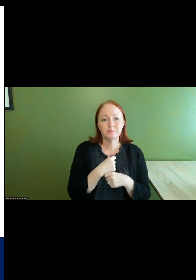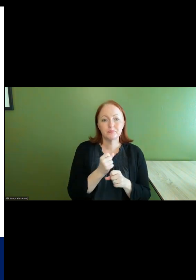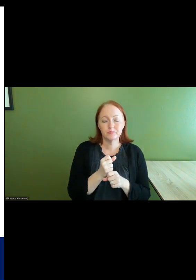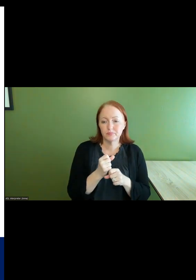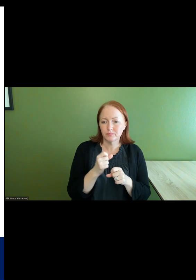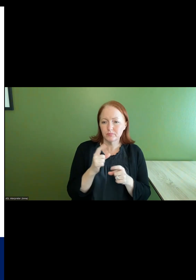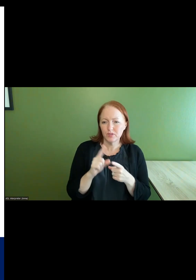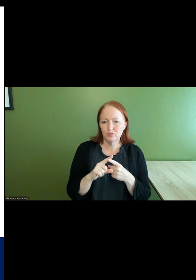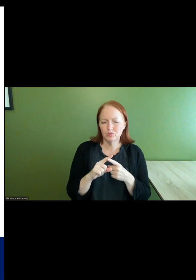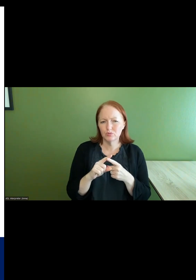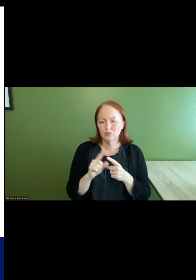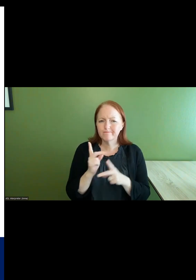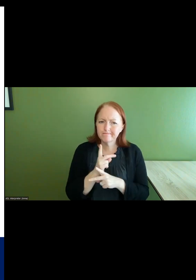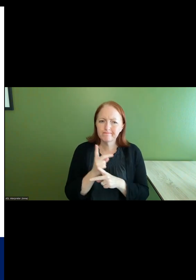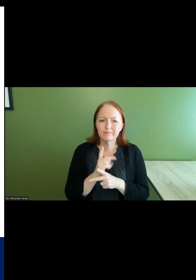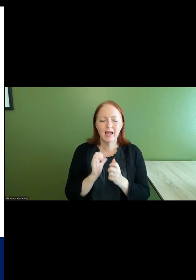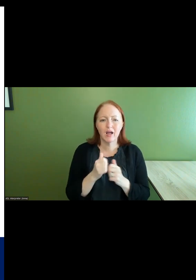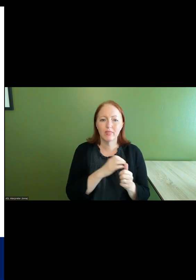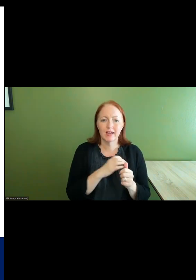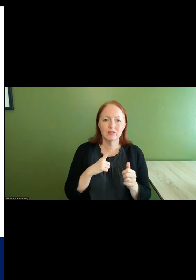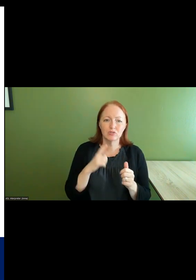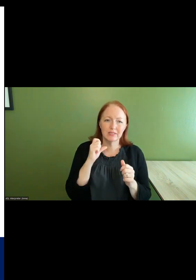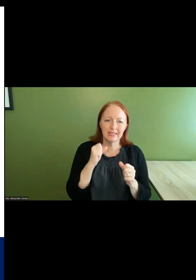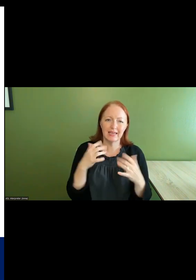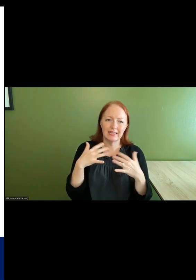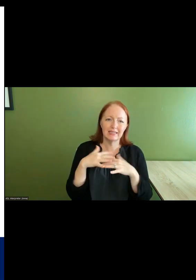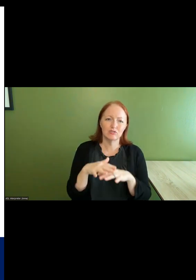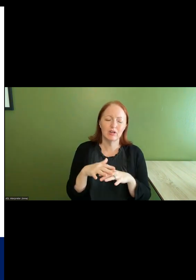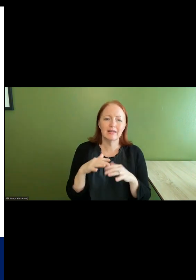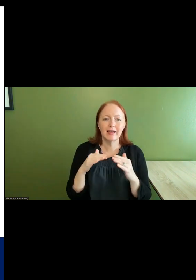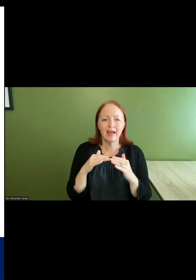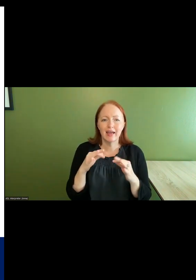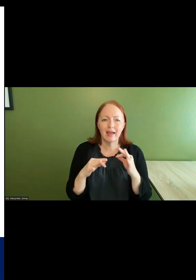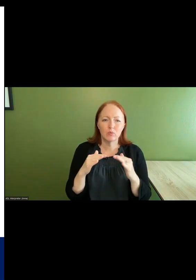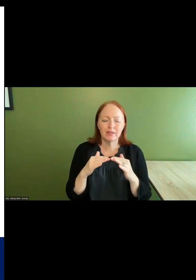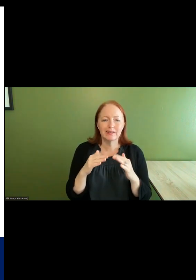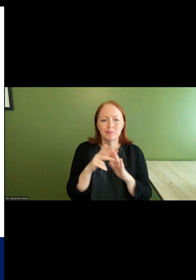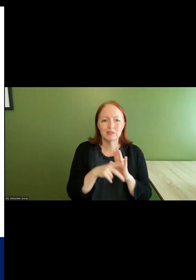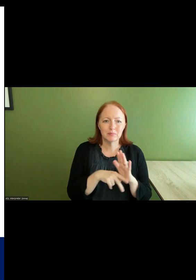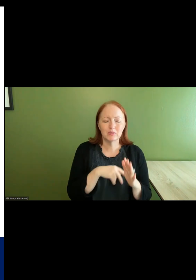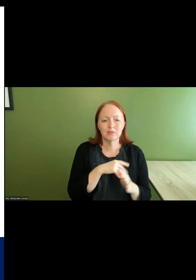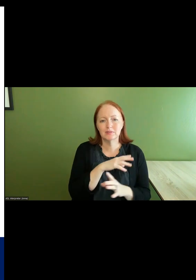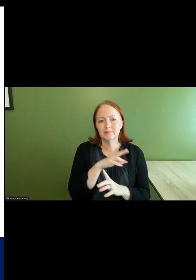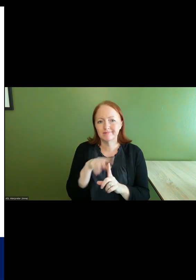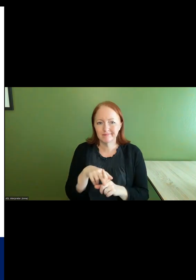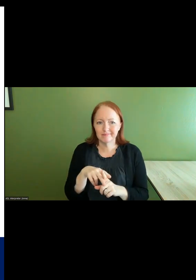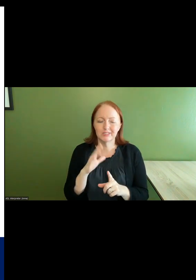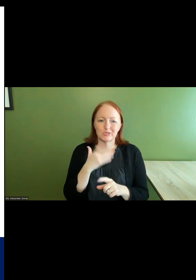to explore how the council can integrate equity principles into our